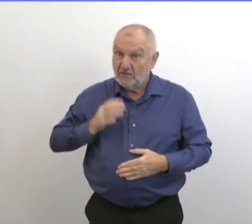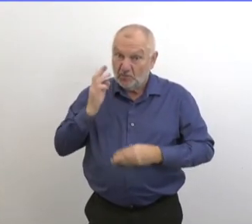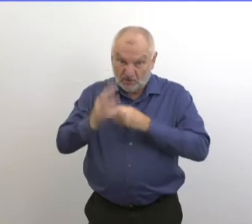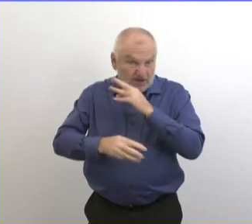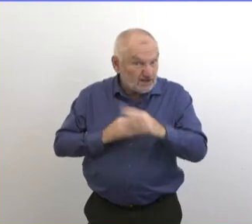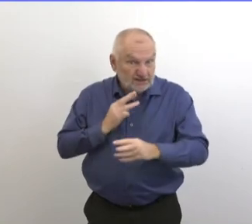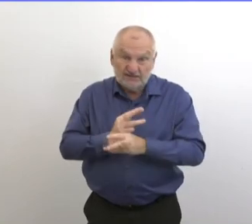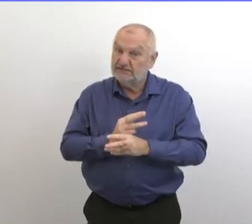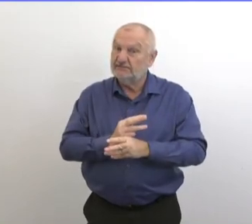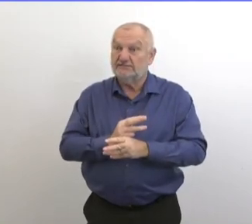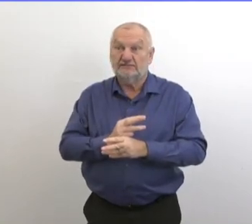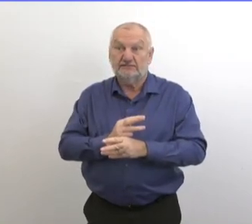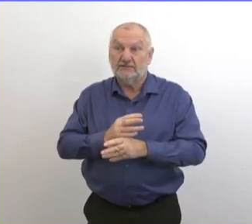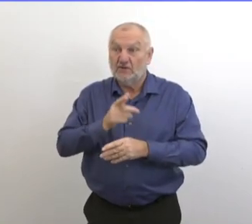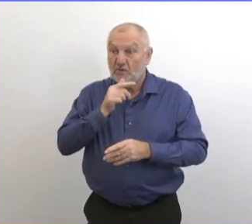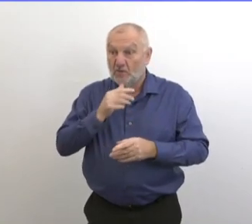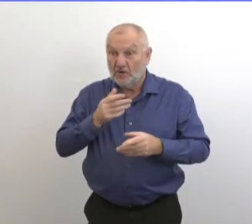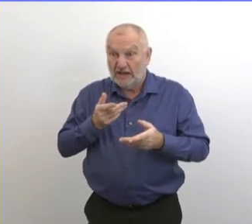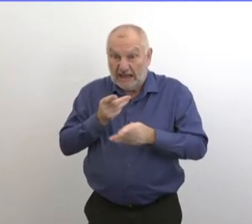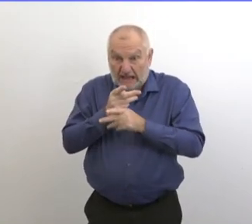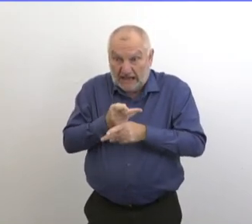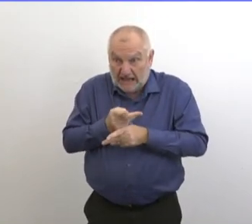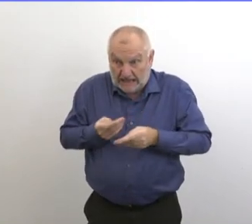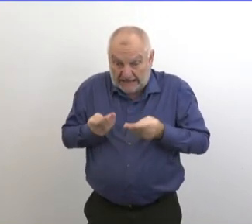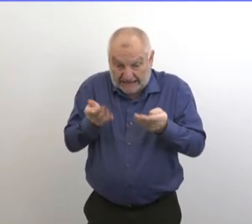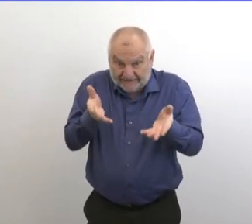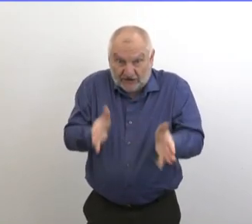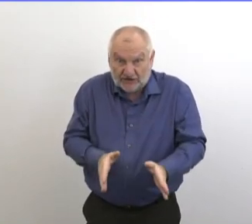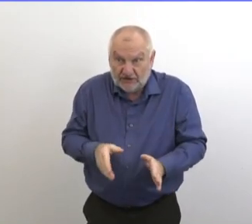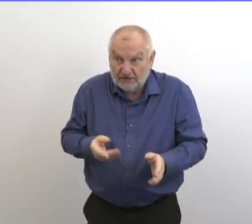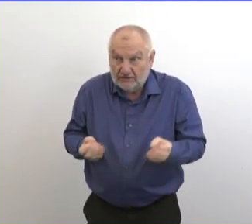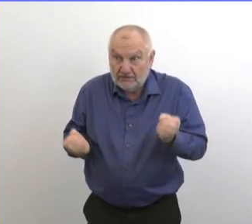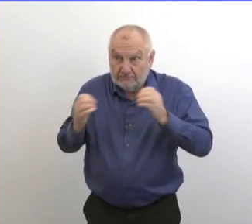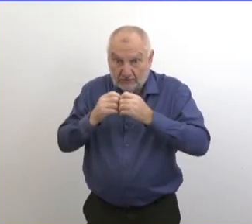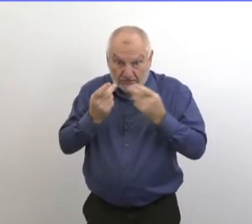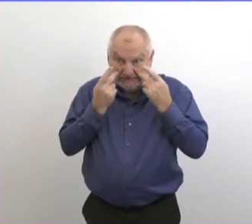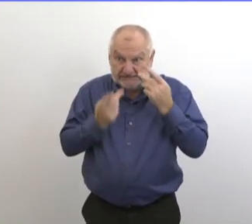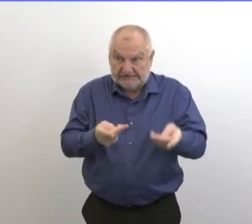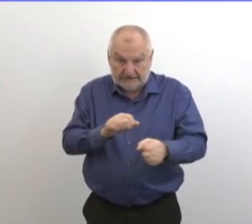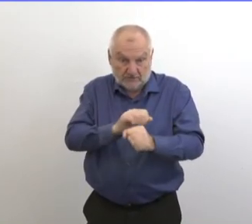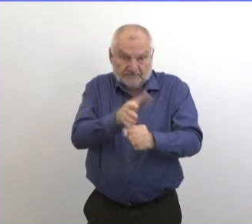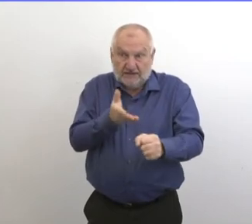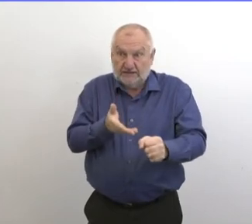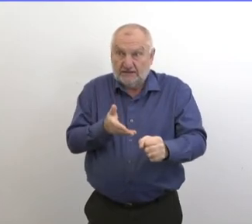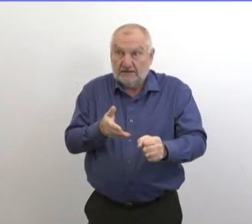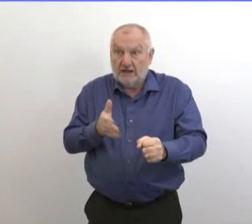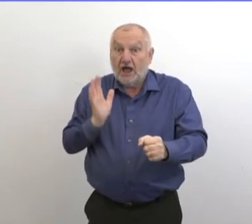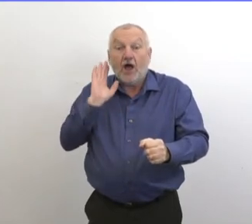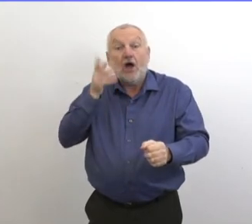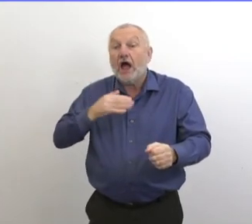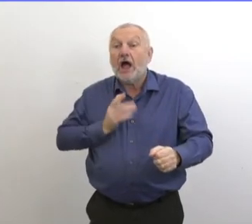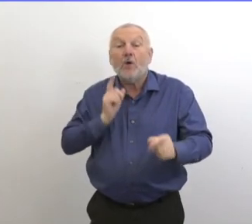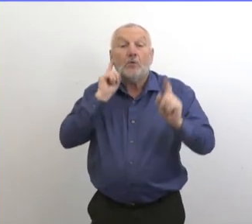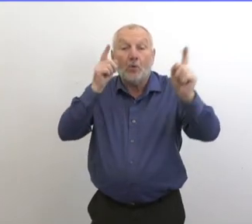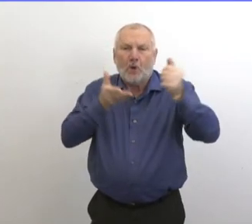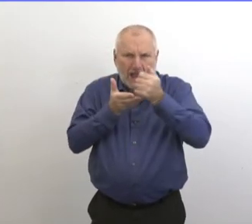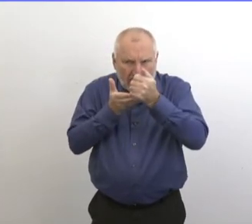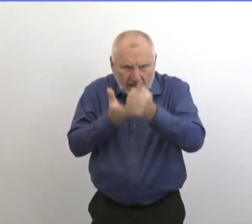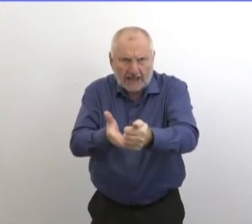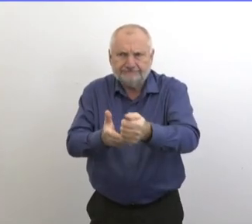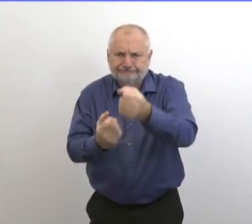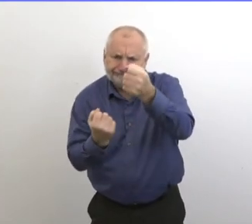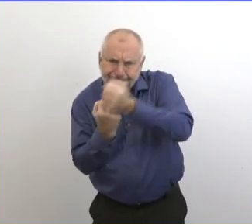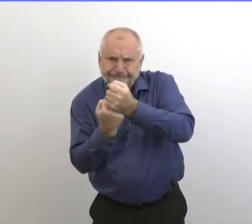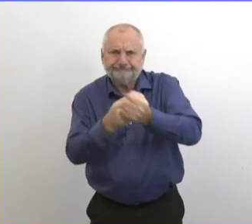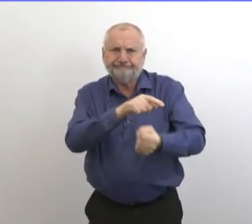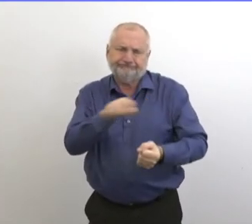you know, higher spread of the virus. And so we want to get in front of this, which is why we're announcing this today, to ensure that we